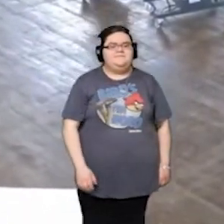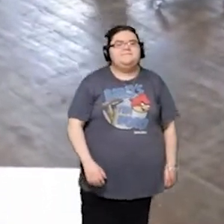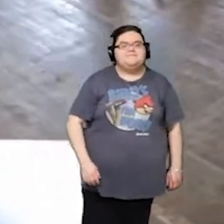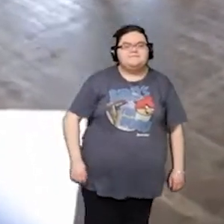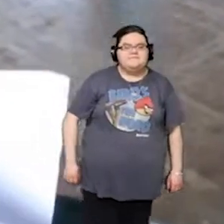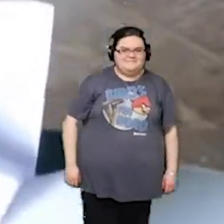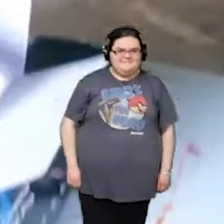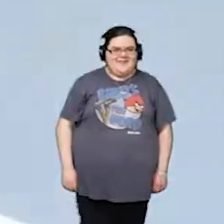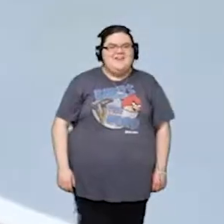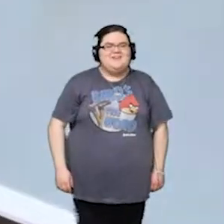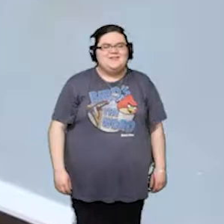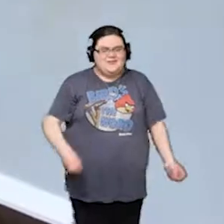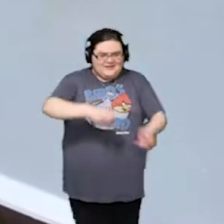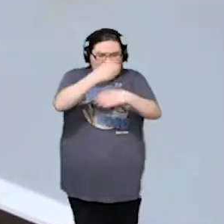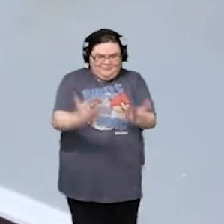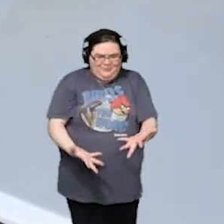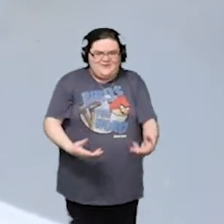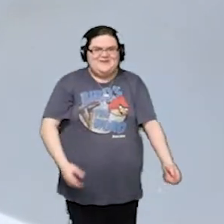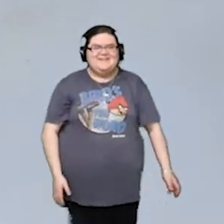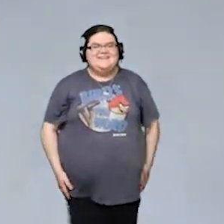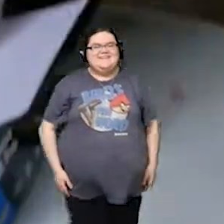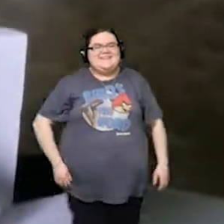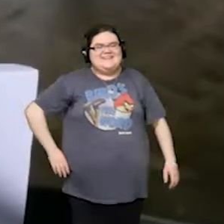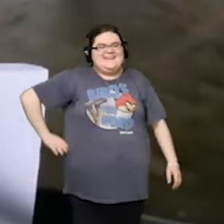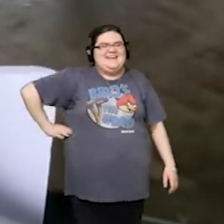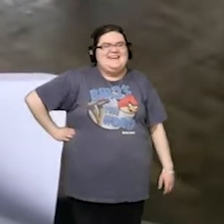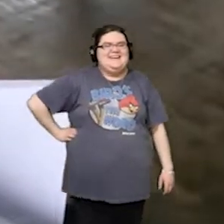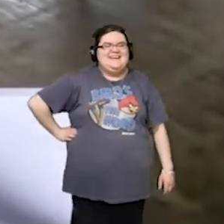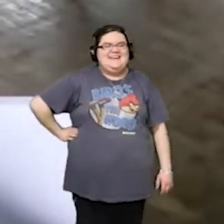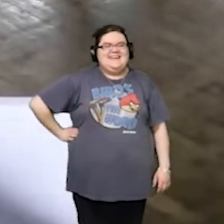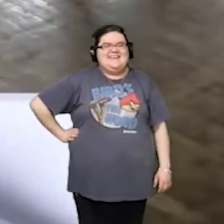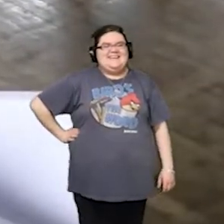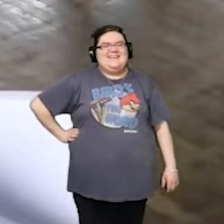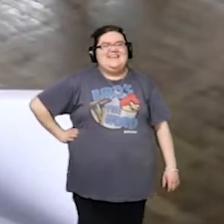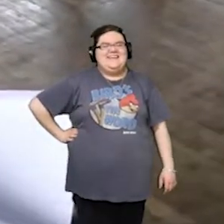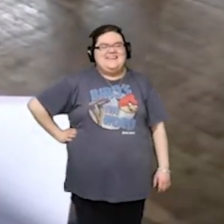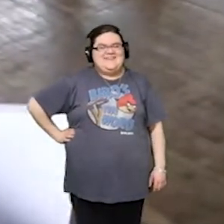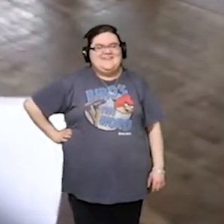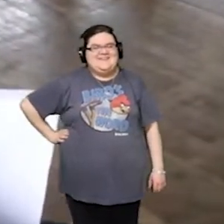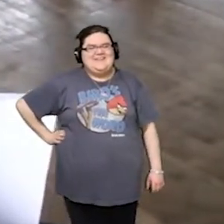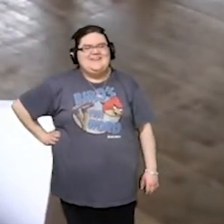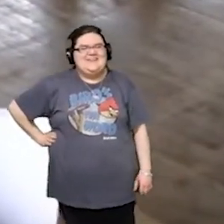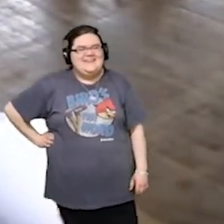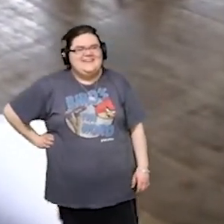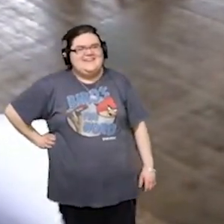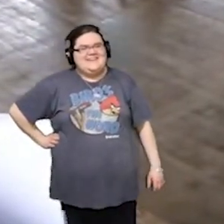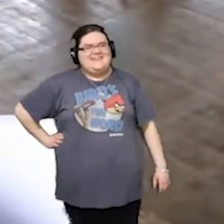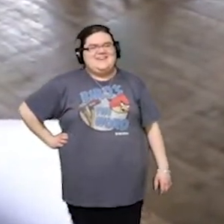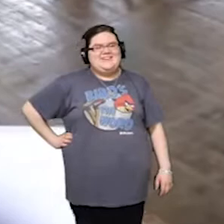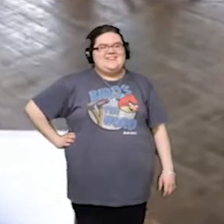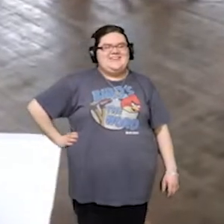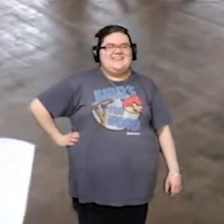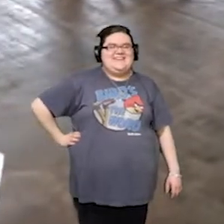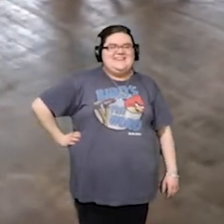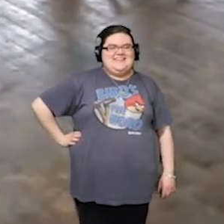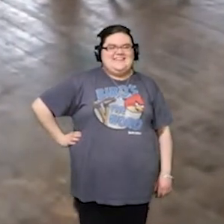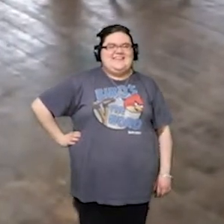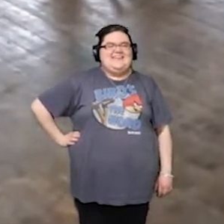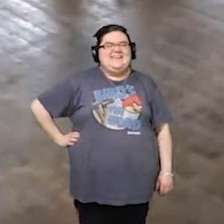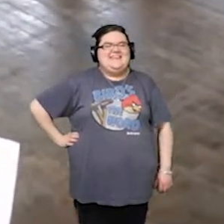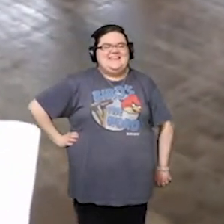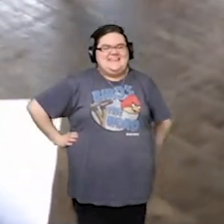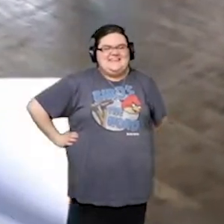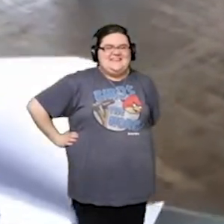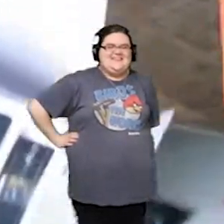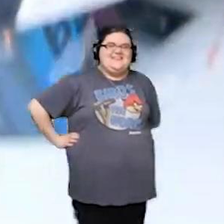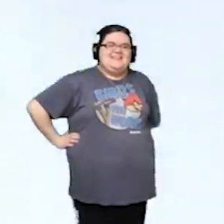organized. Nice and organized. Was it? Was that quite stylish? Yeah. Yeah. It's like, does it? Nice and organized. That doesn't come with it.